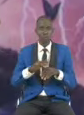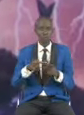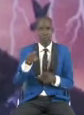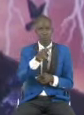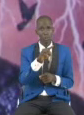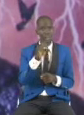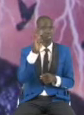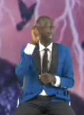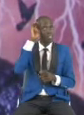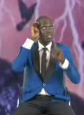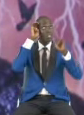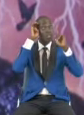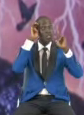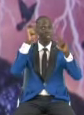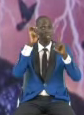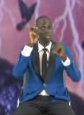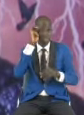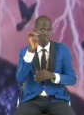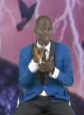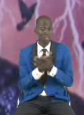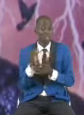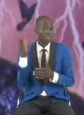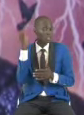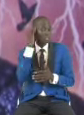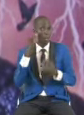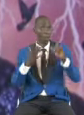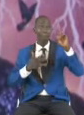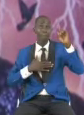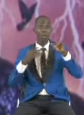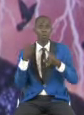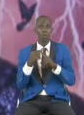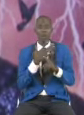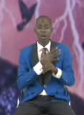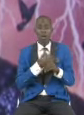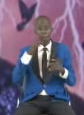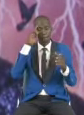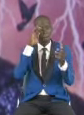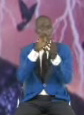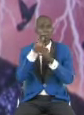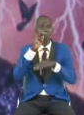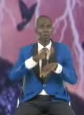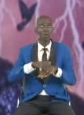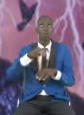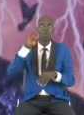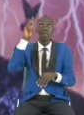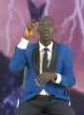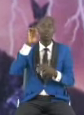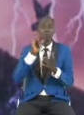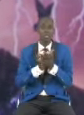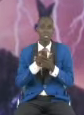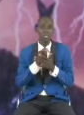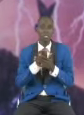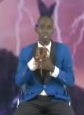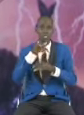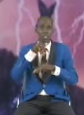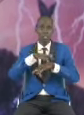my word and believeth on him that sent me, he has eternal